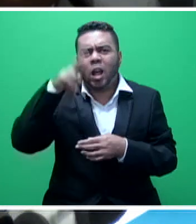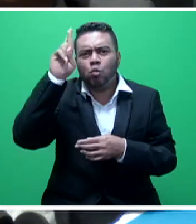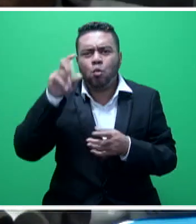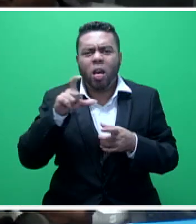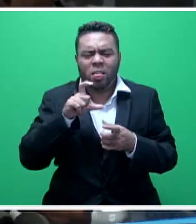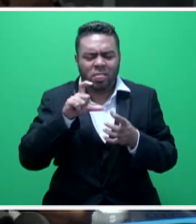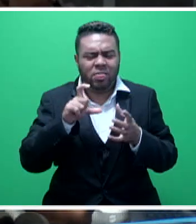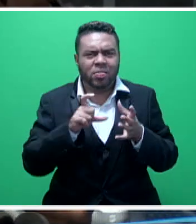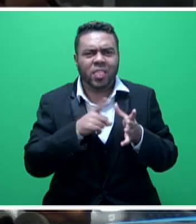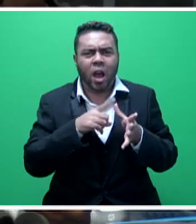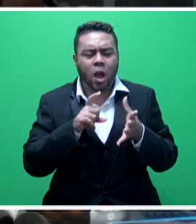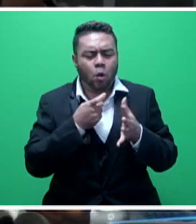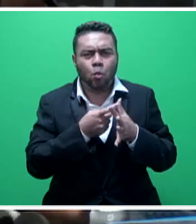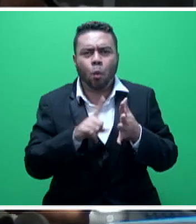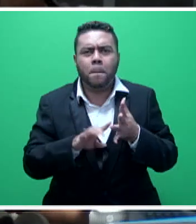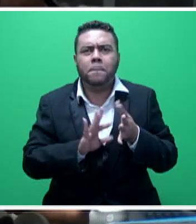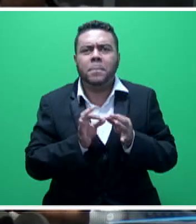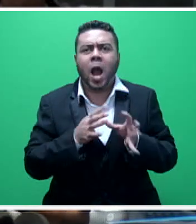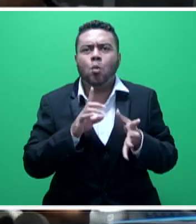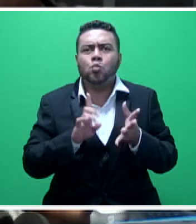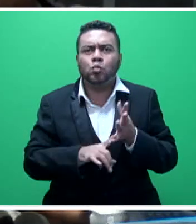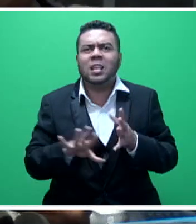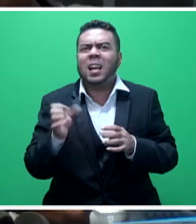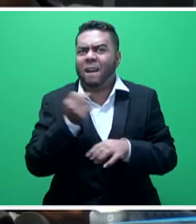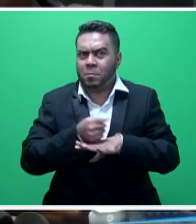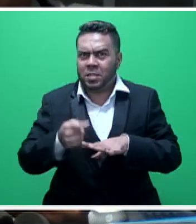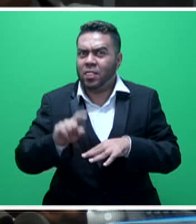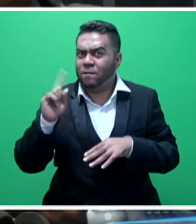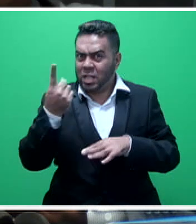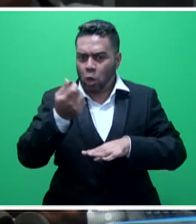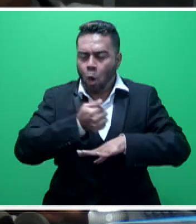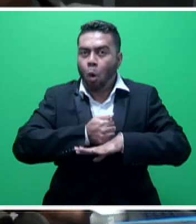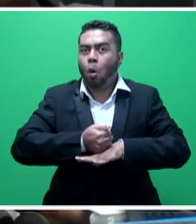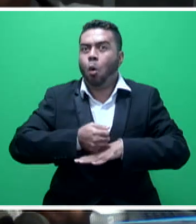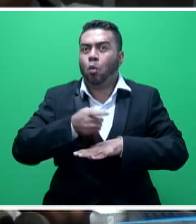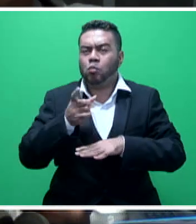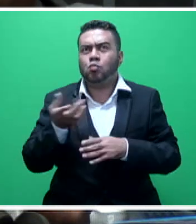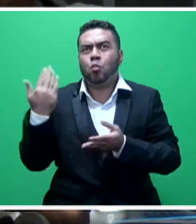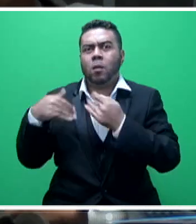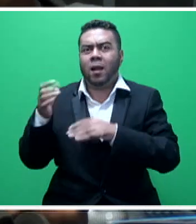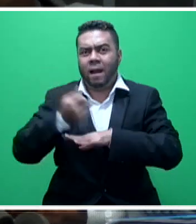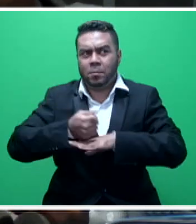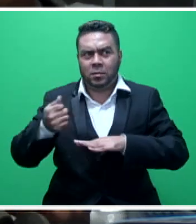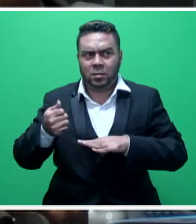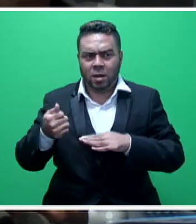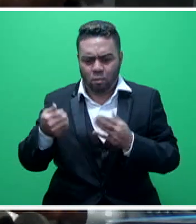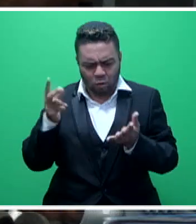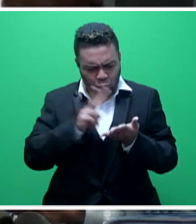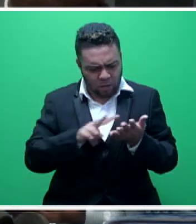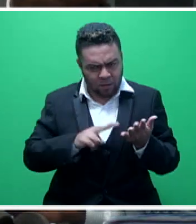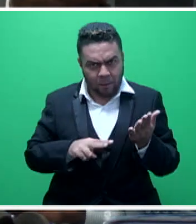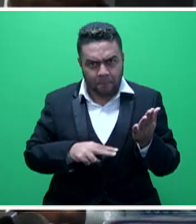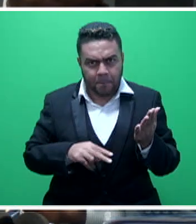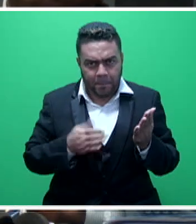Then I was reading back at the first colonial government. And I was reading back and reading forward till the